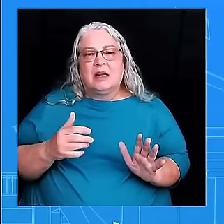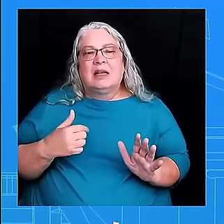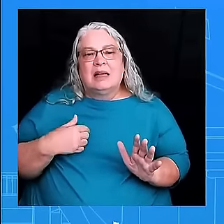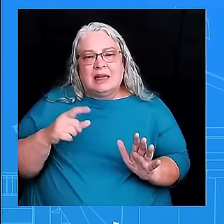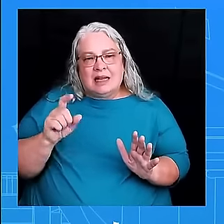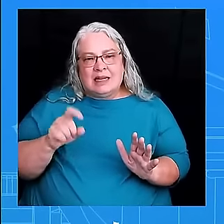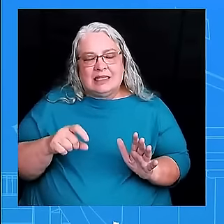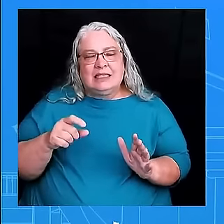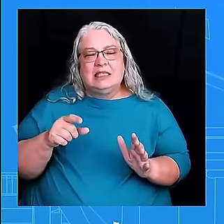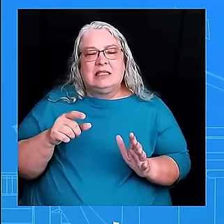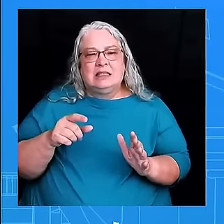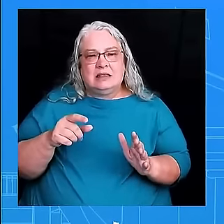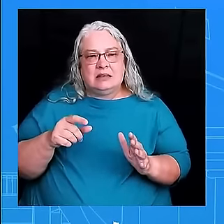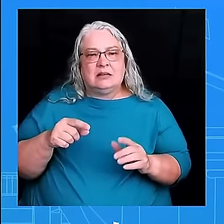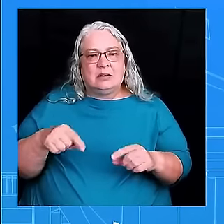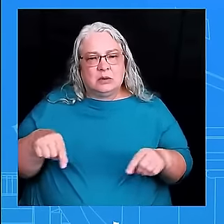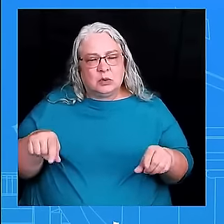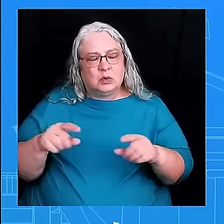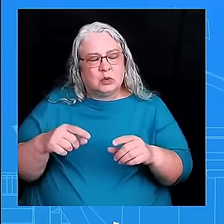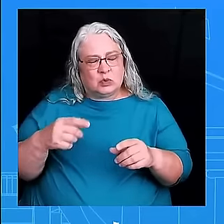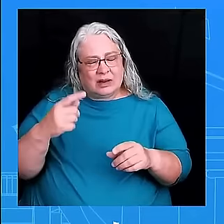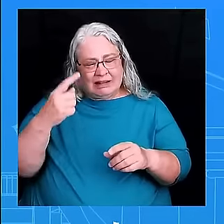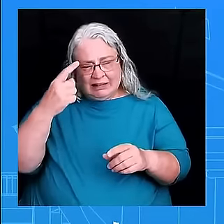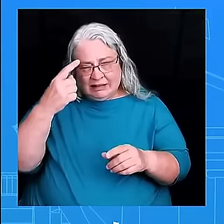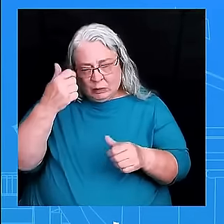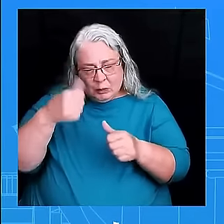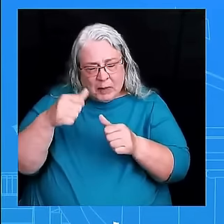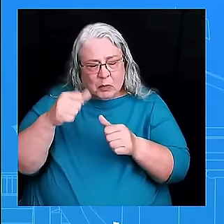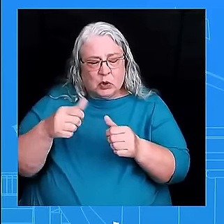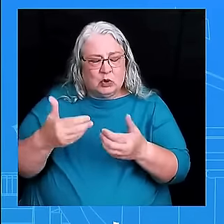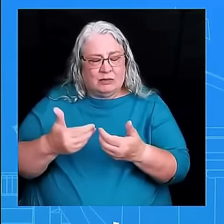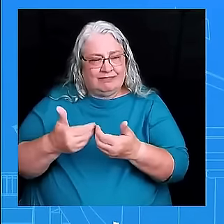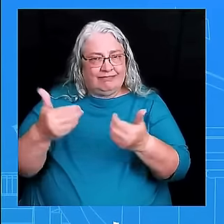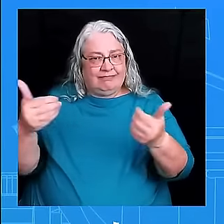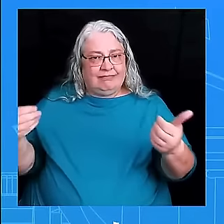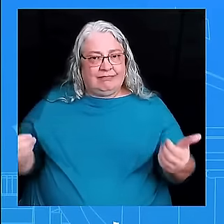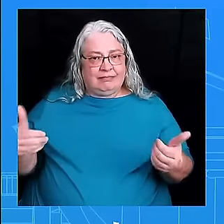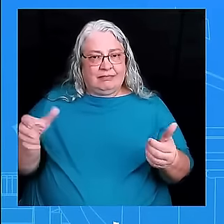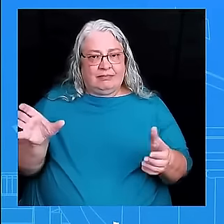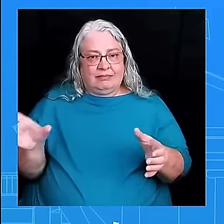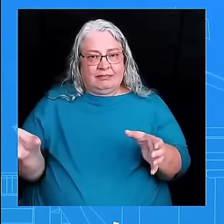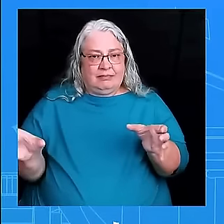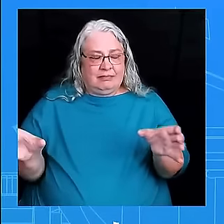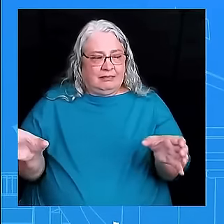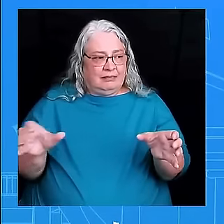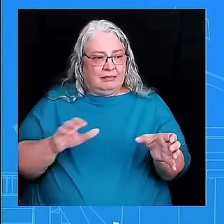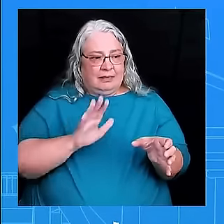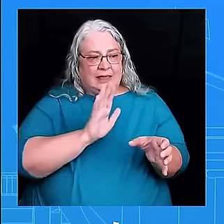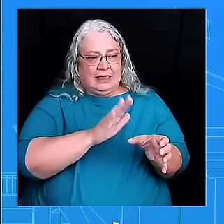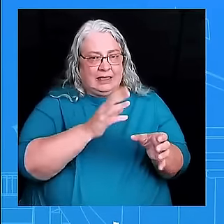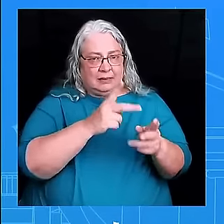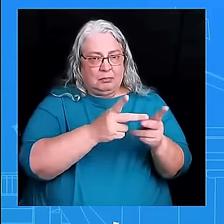been president for some time. I used to say this all the time: with age comes experience, right?